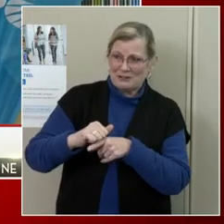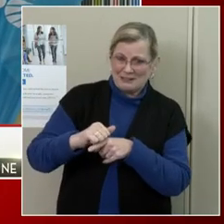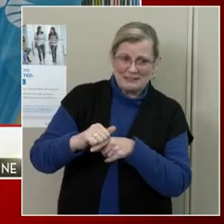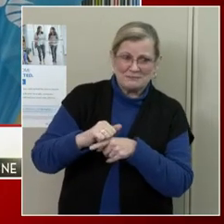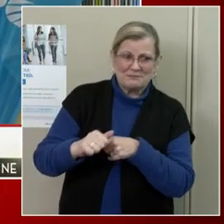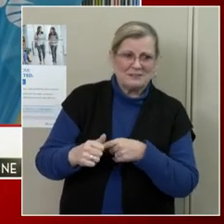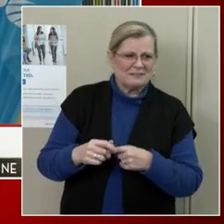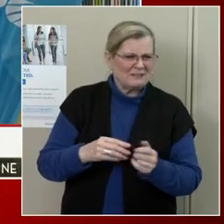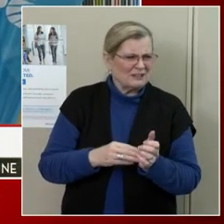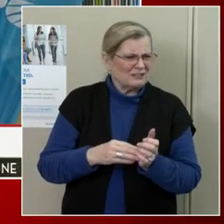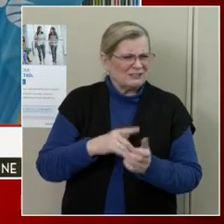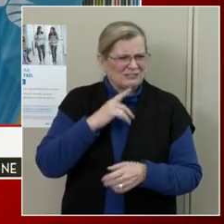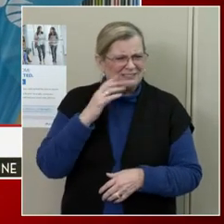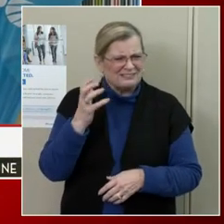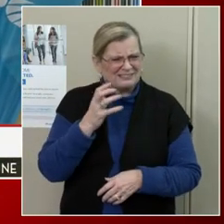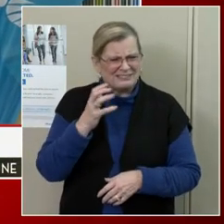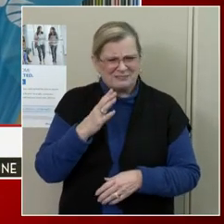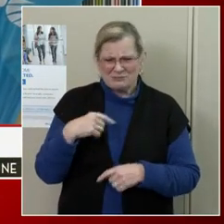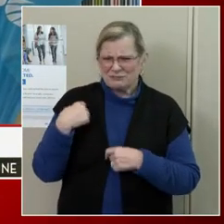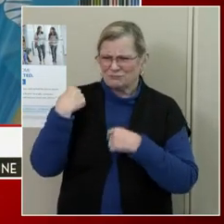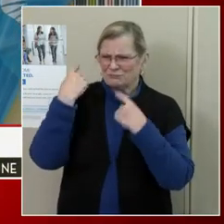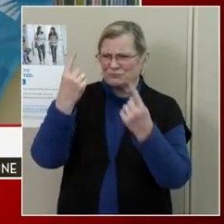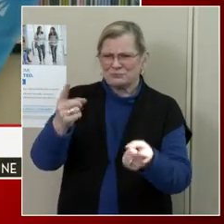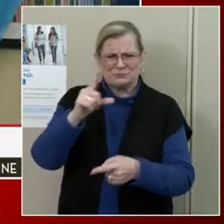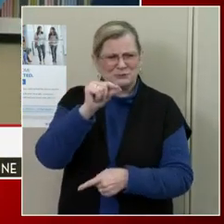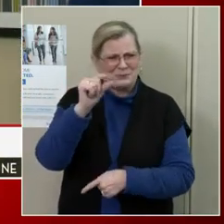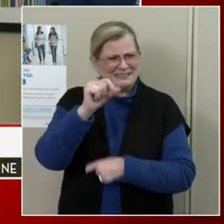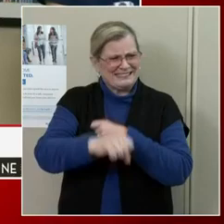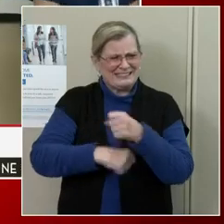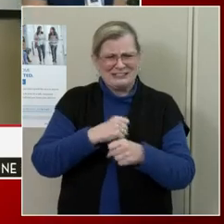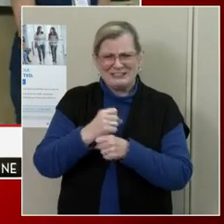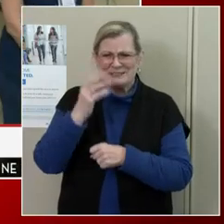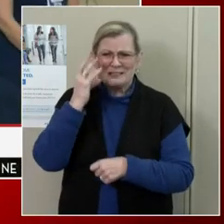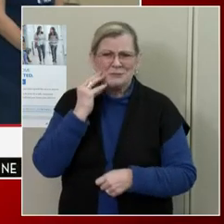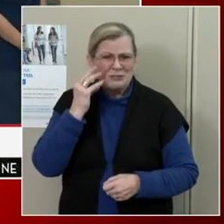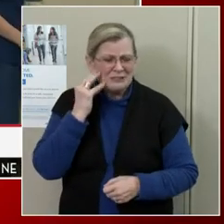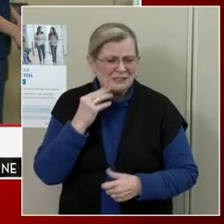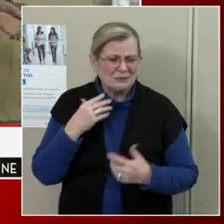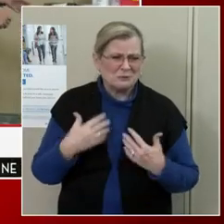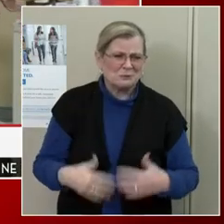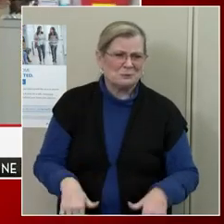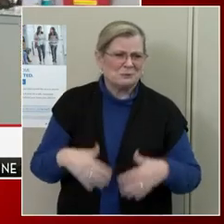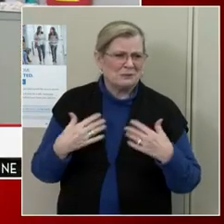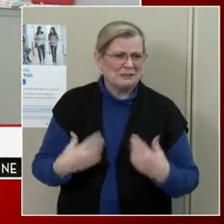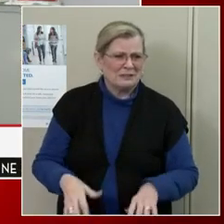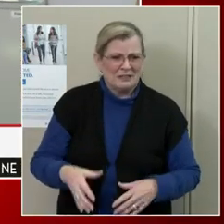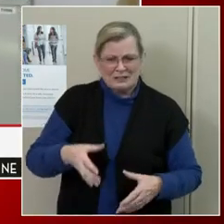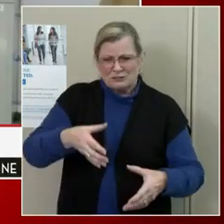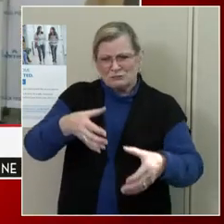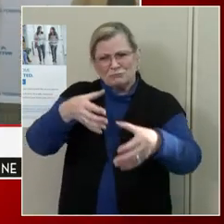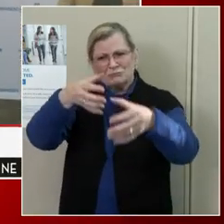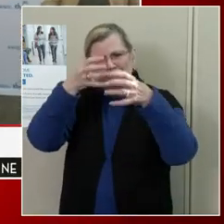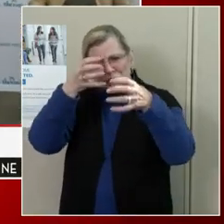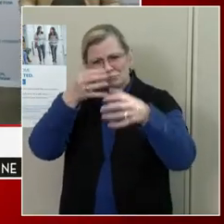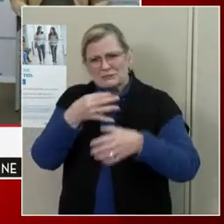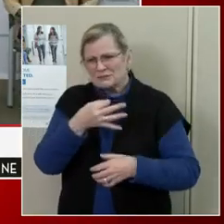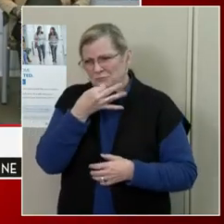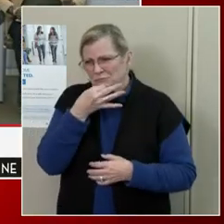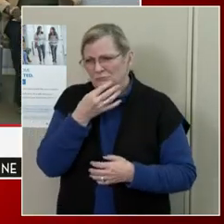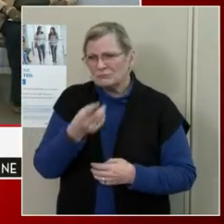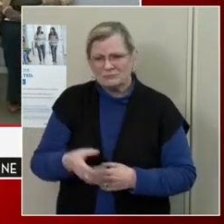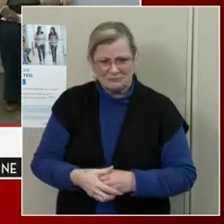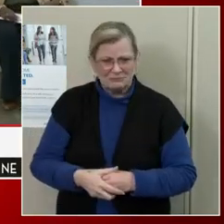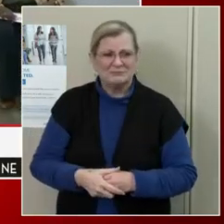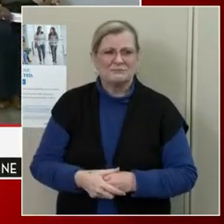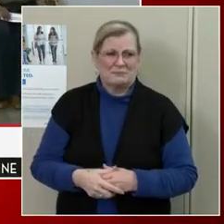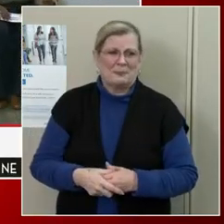experience leading population health initiatives in governmental public health agencies. Dr. Nesbitt has served as the Director of DC Health